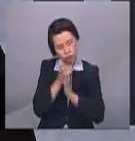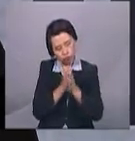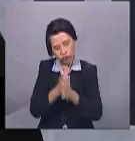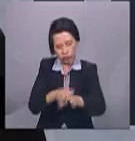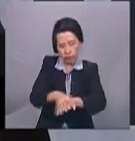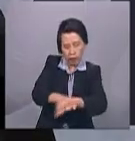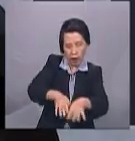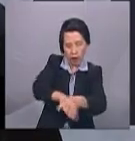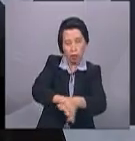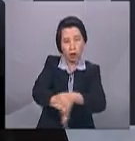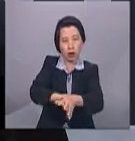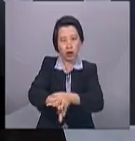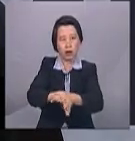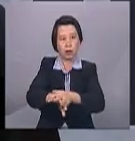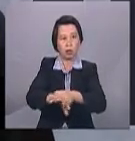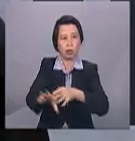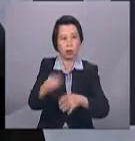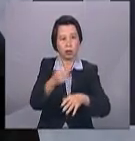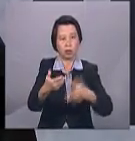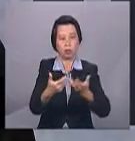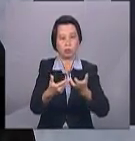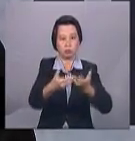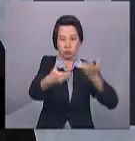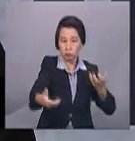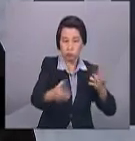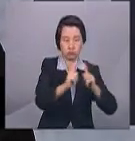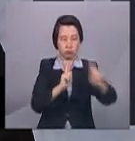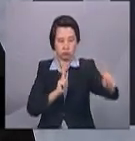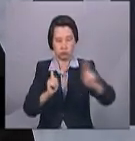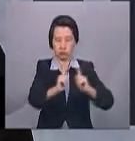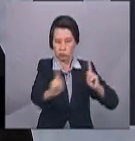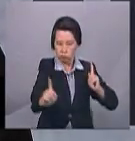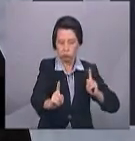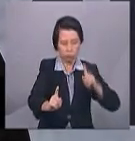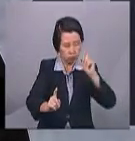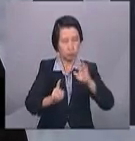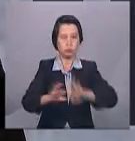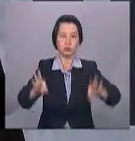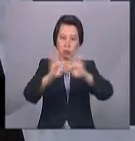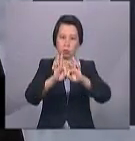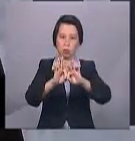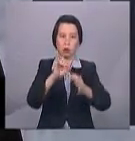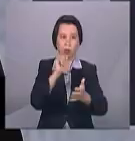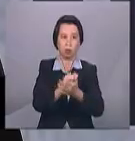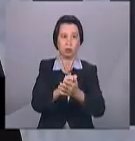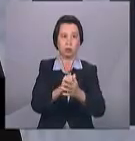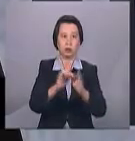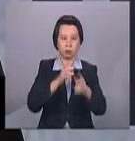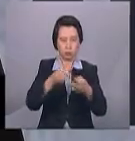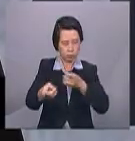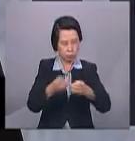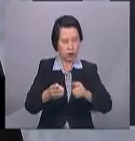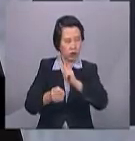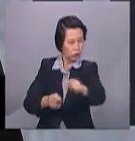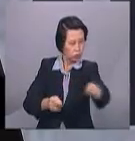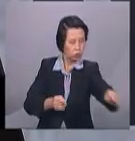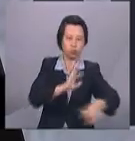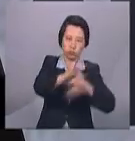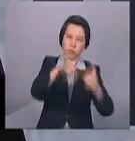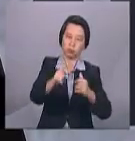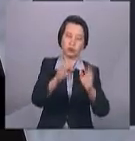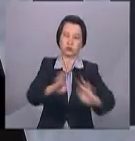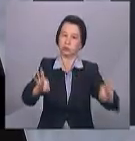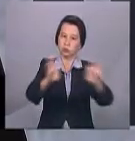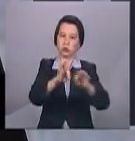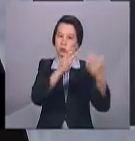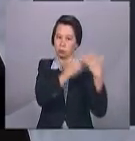and practice social distancing, and more important is social discipline among us, then if hopefully